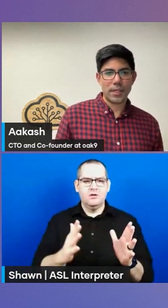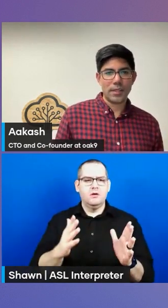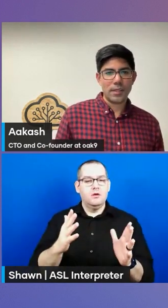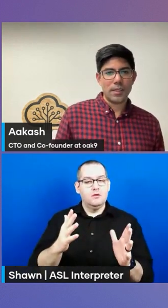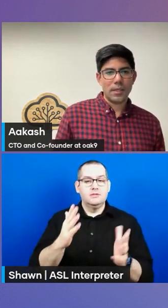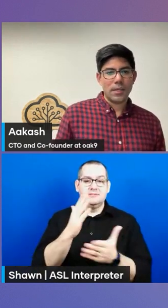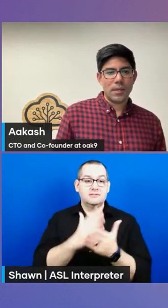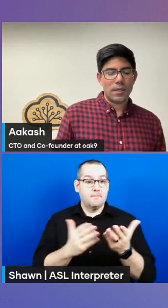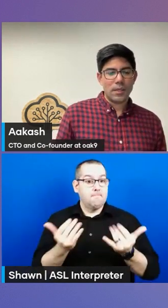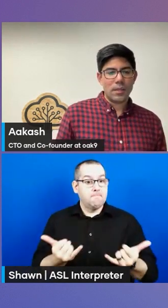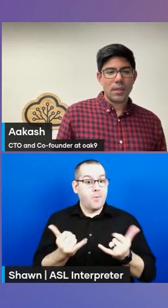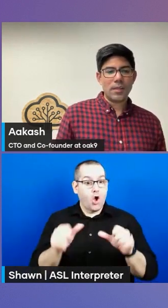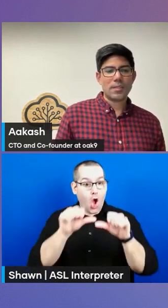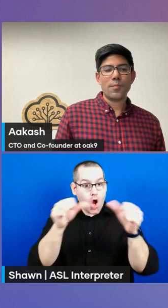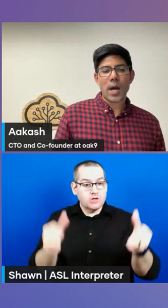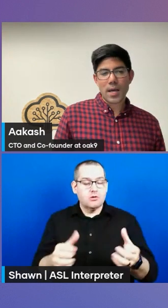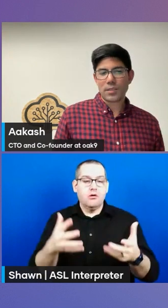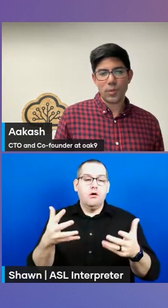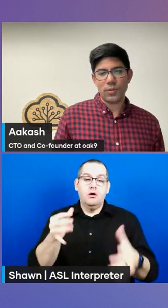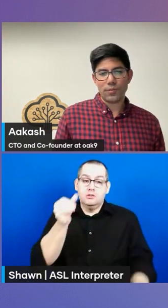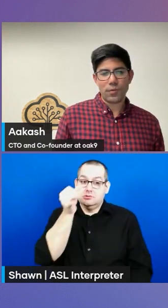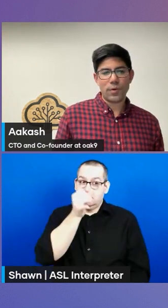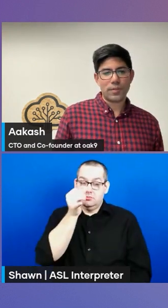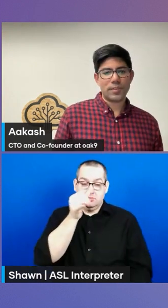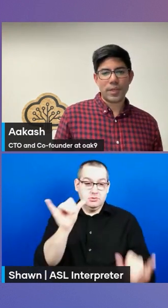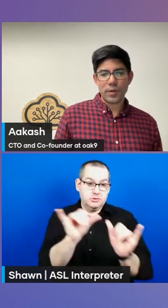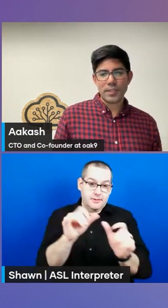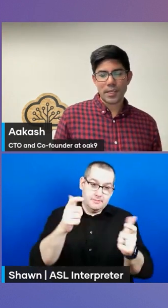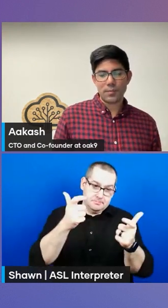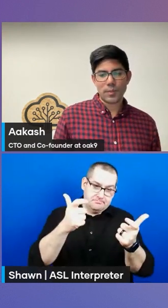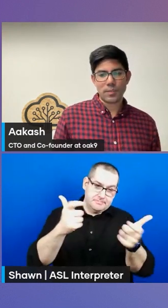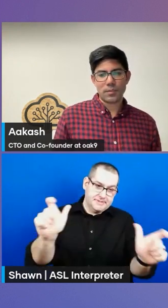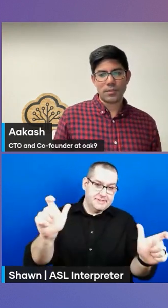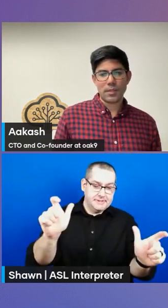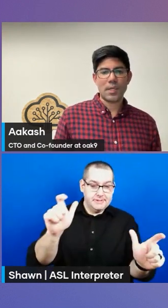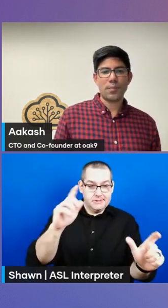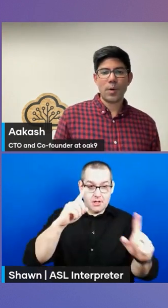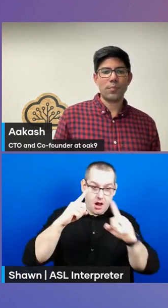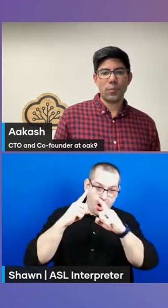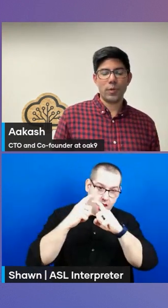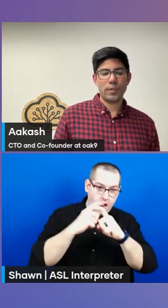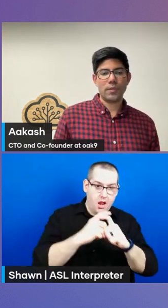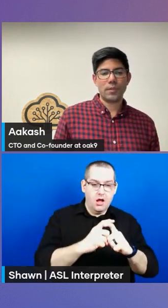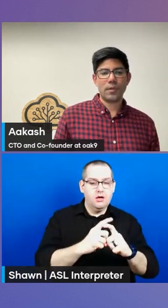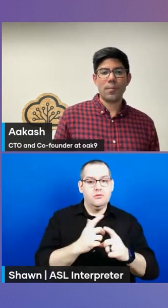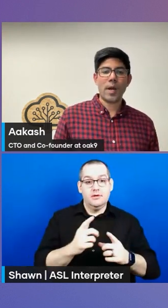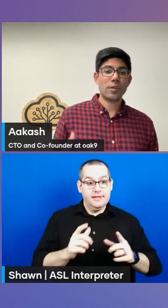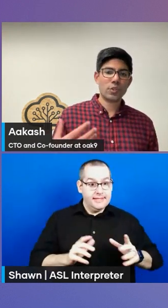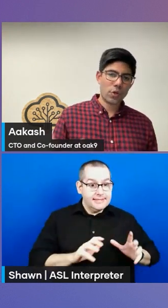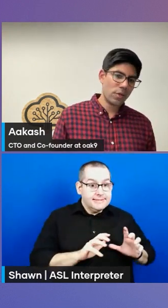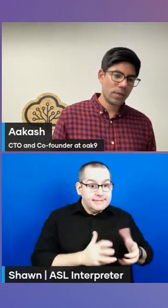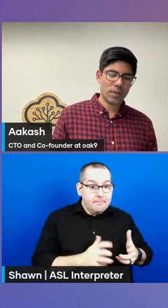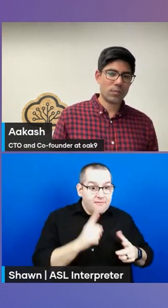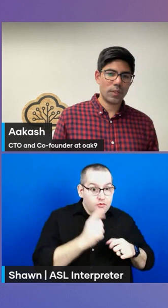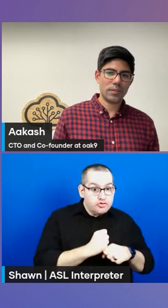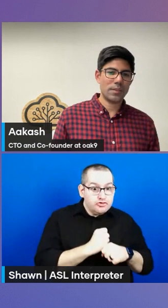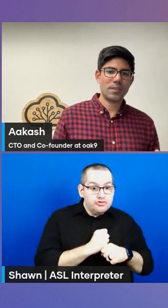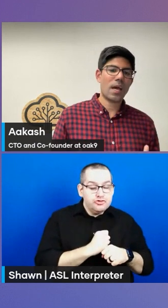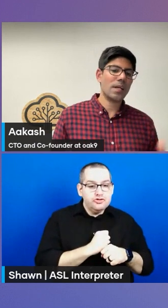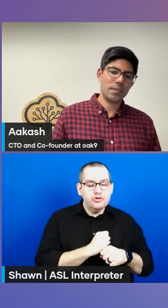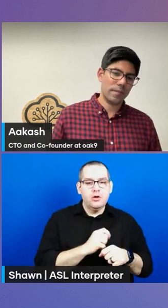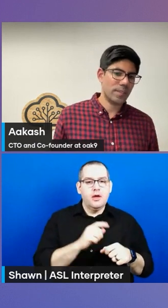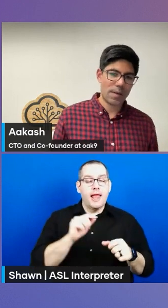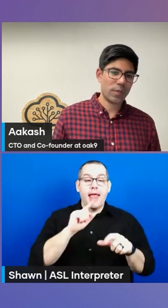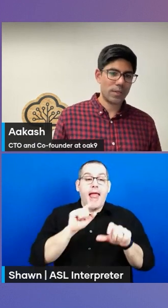architectures today. It is impossible for security teams to keep up with the amount of churn as well as